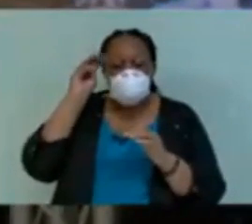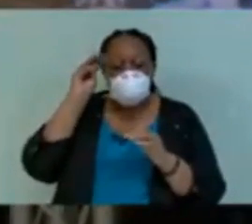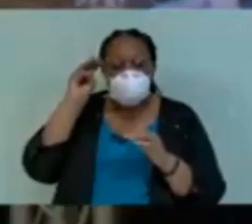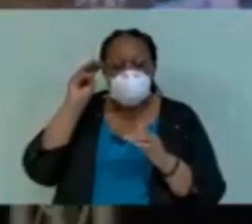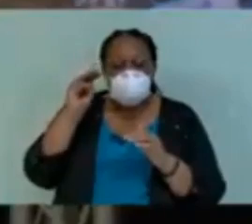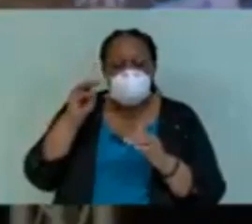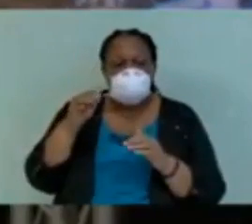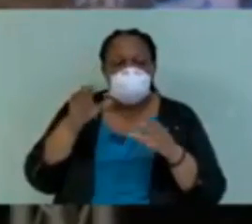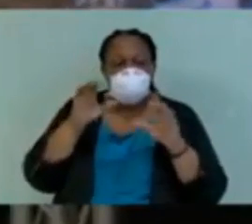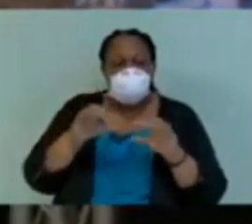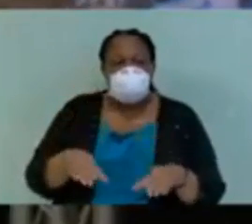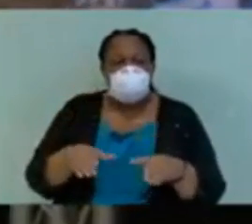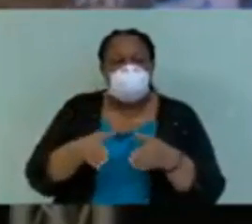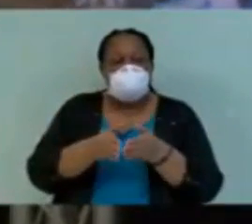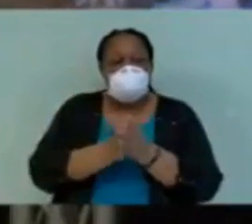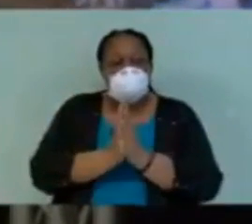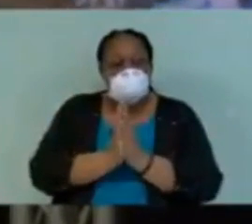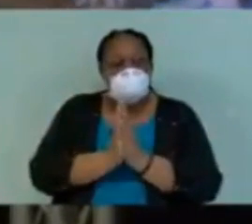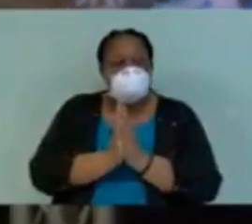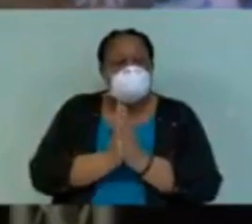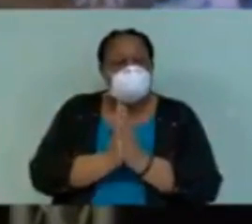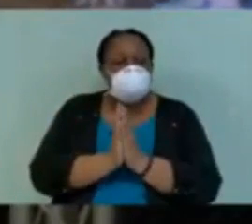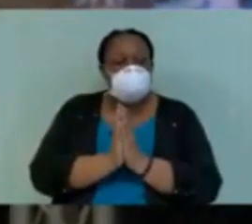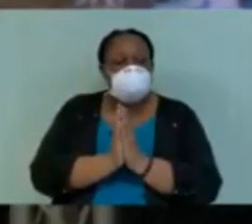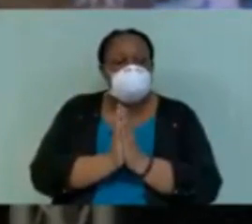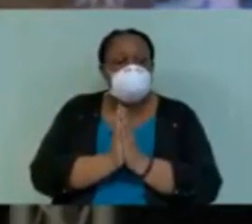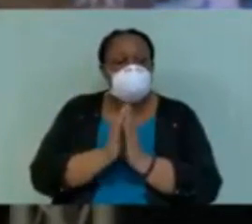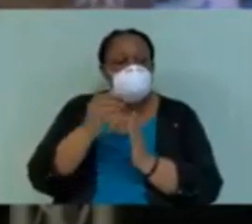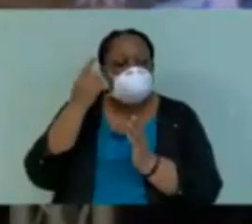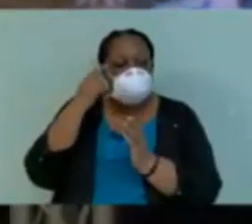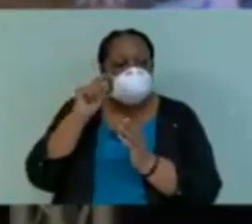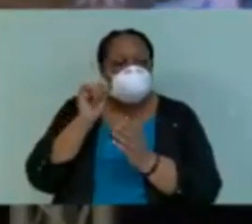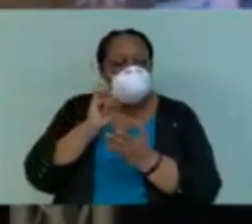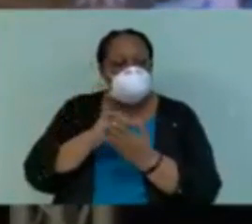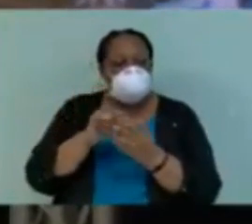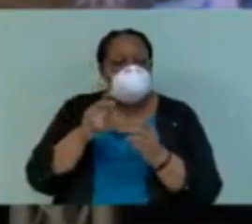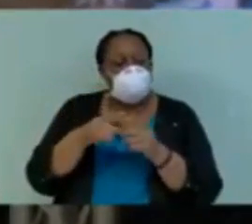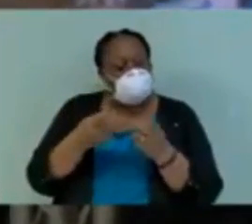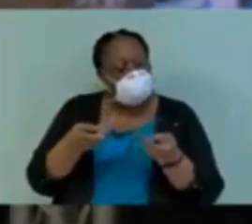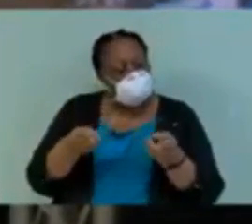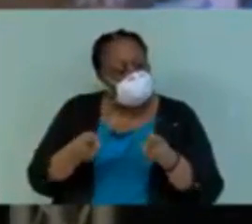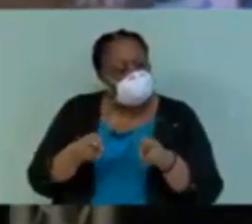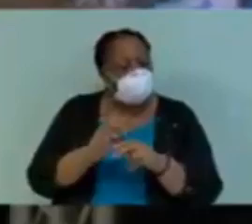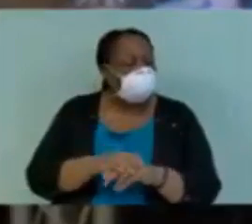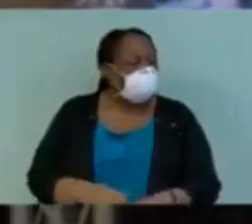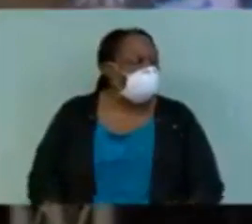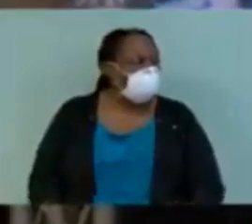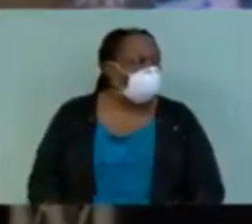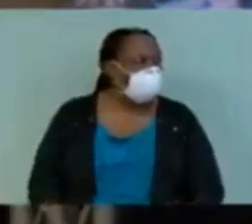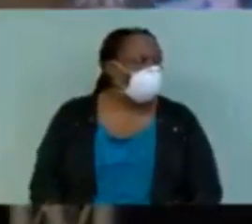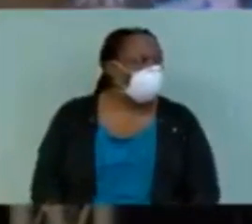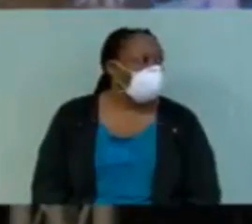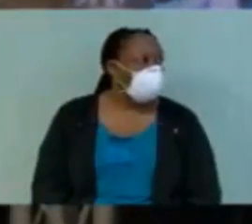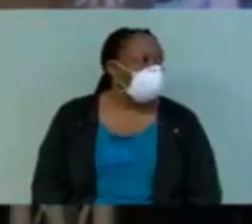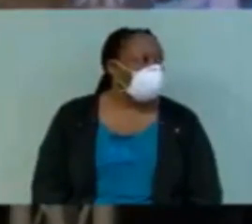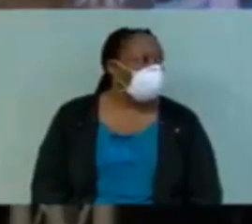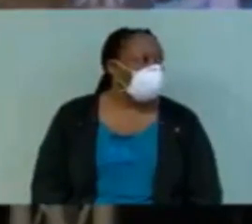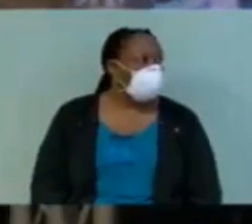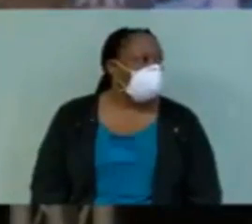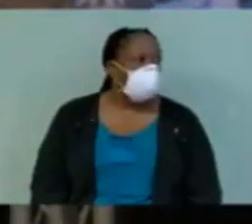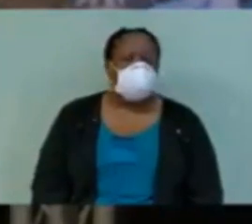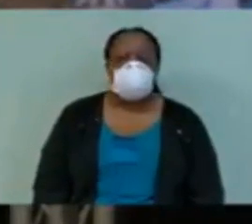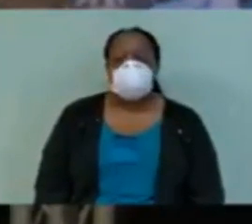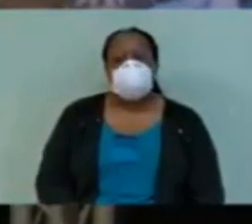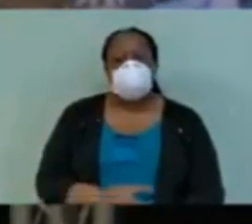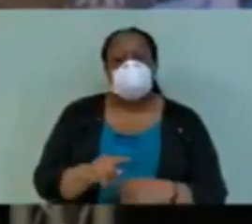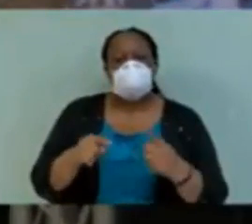is asked by the Honorable Prime Minister to do so. The Prime Minister has